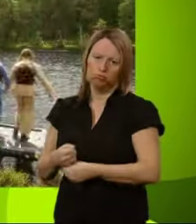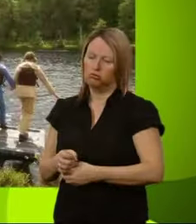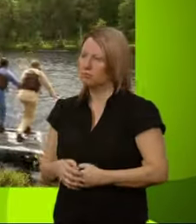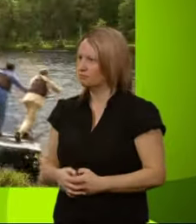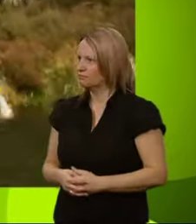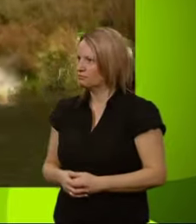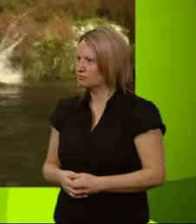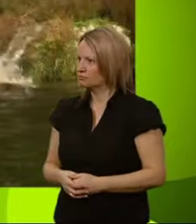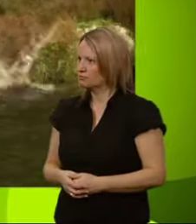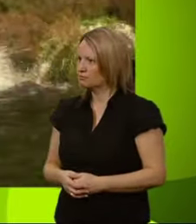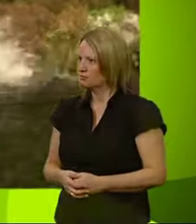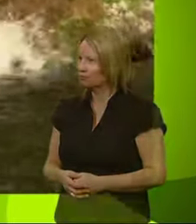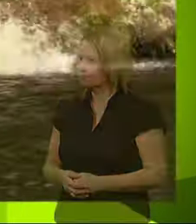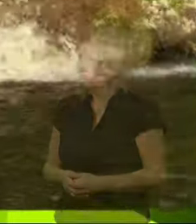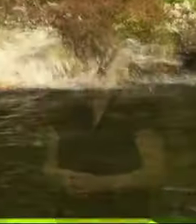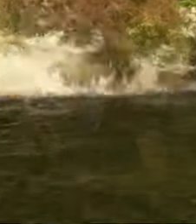begin.